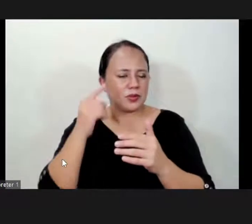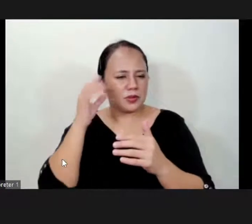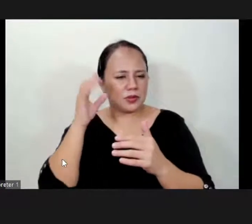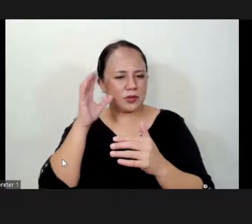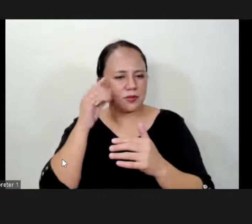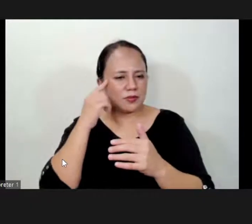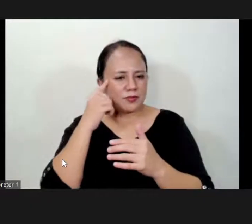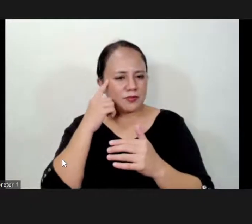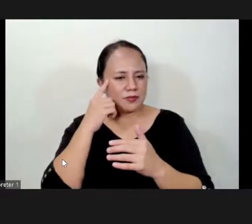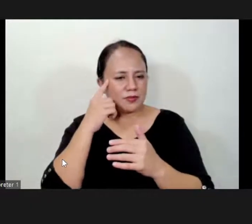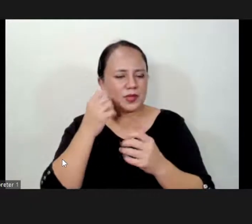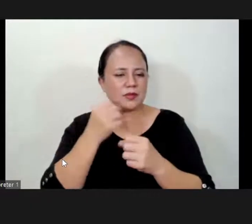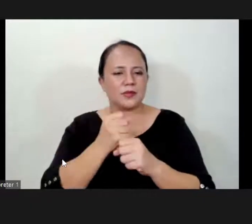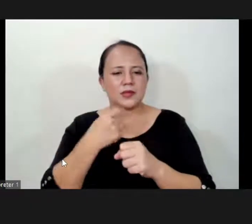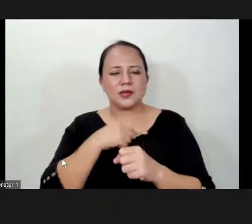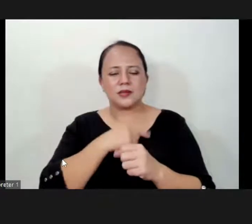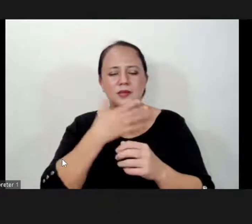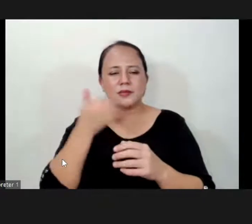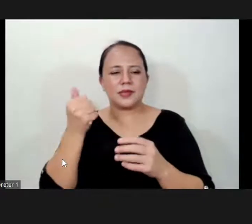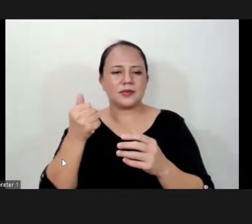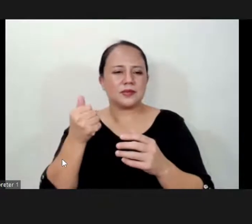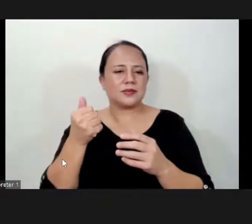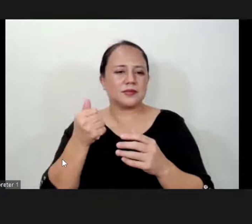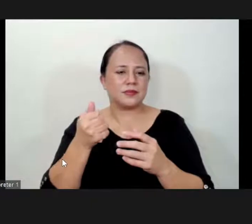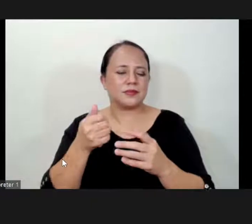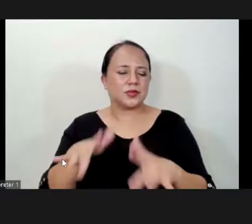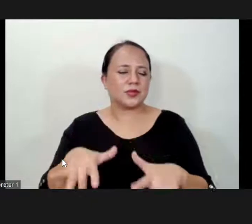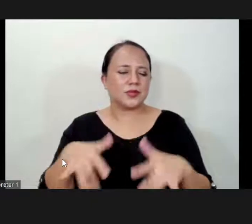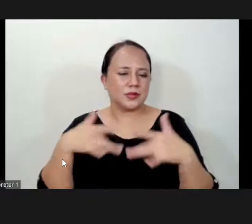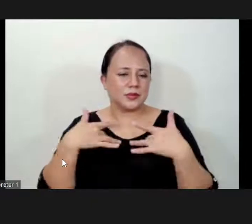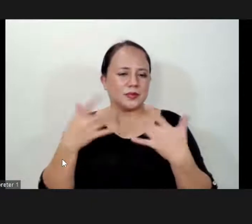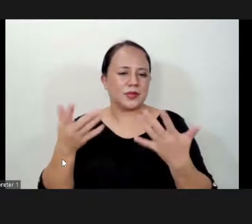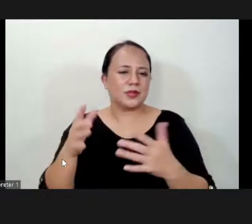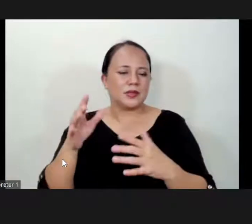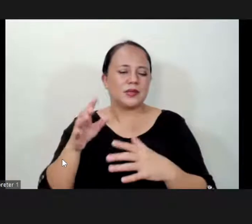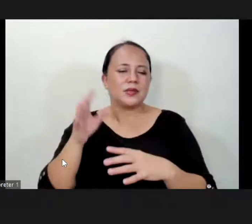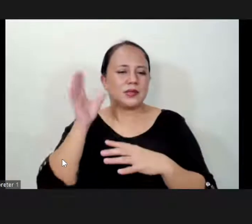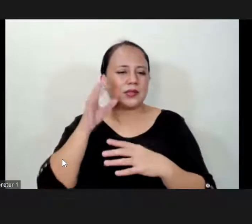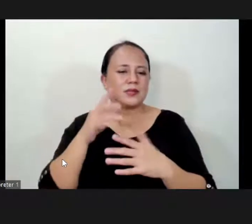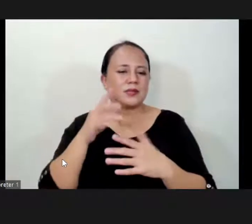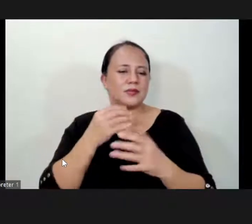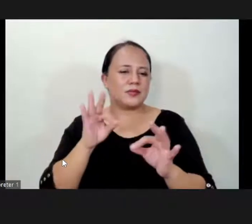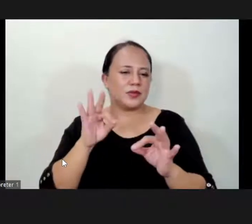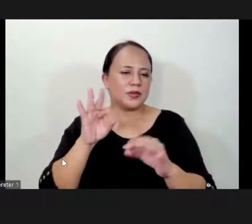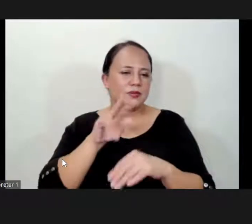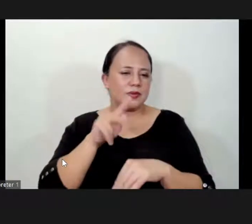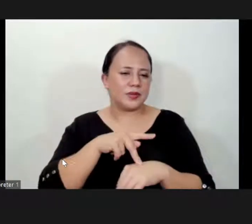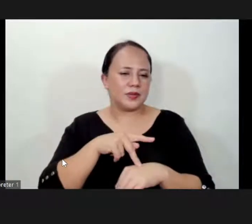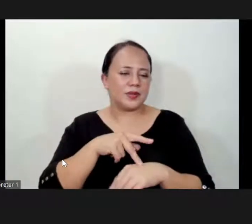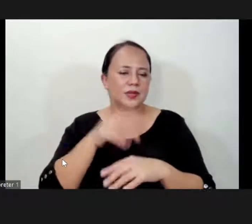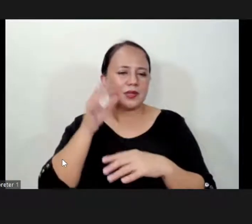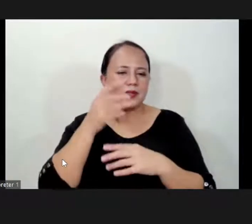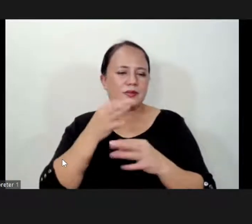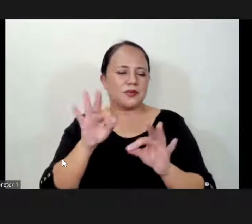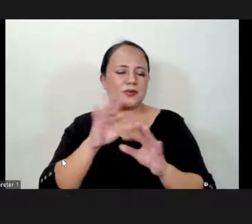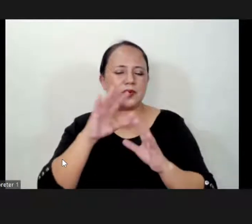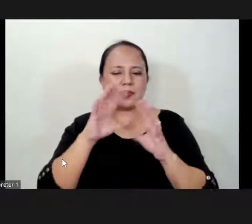will make us a better place to live in. A cancer-free Philippines, a cancer-free world.